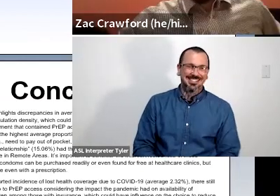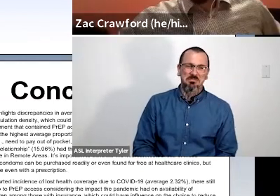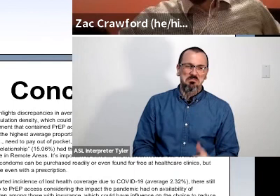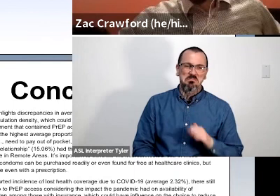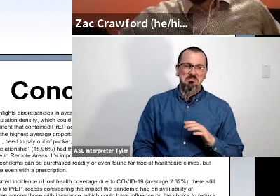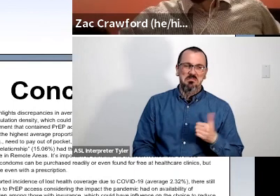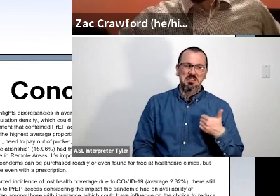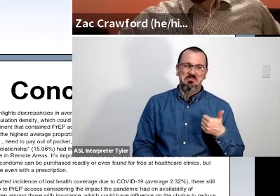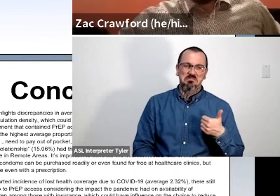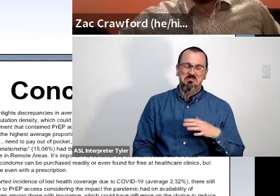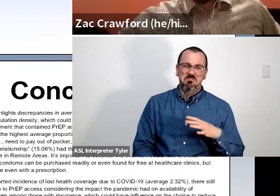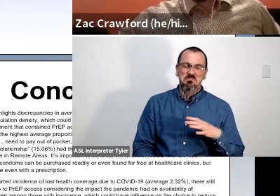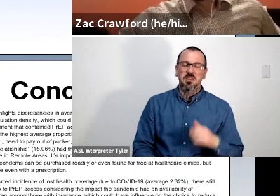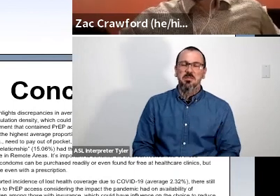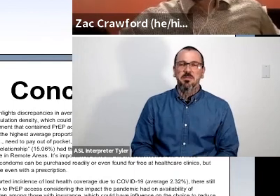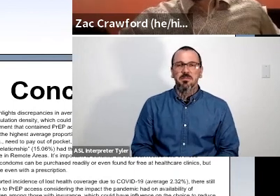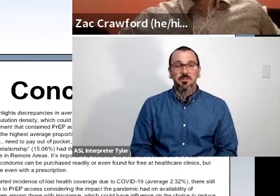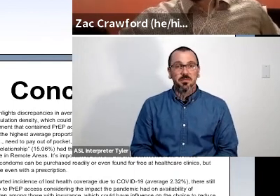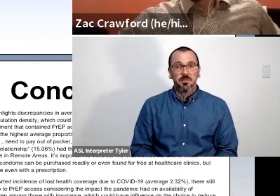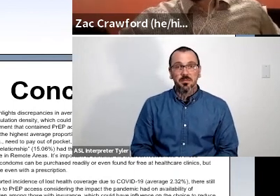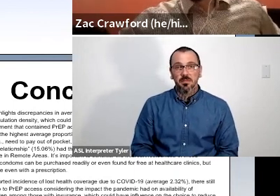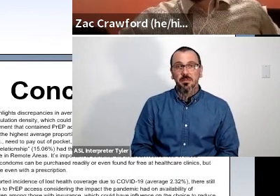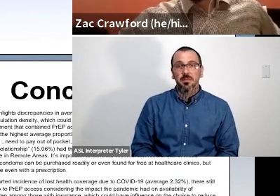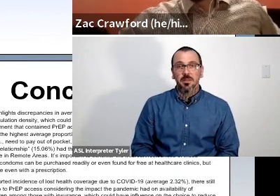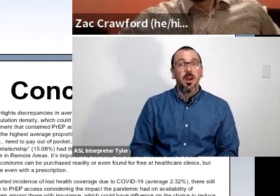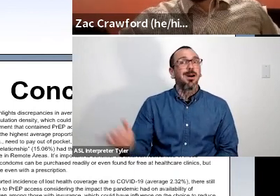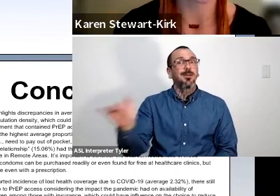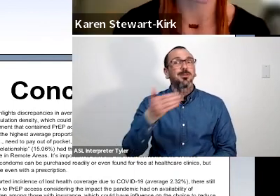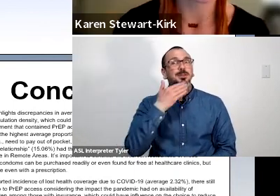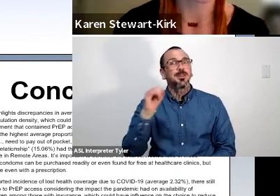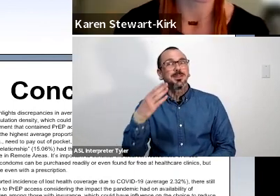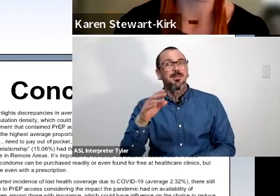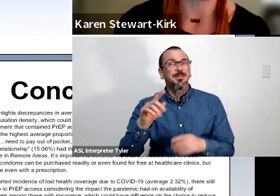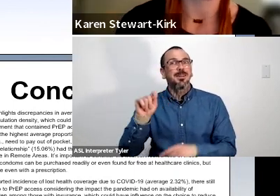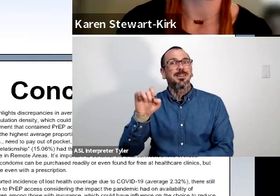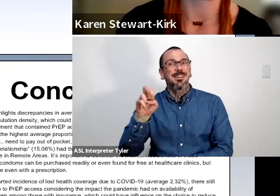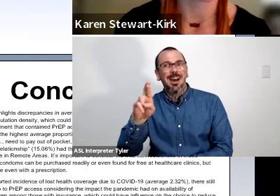All right, we'll give a few more seconds. Great job to and Tyler then for we keeping up will- with me.